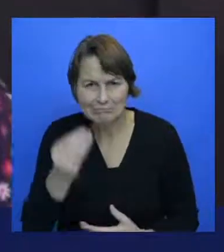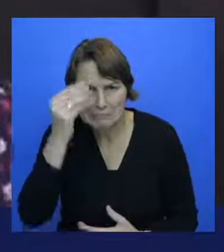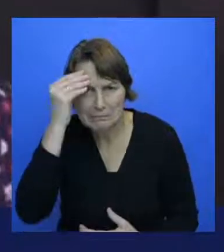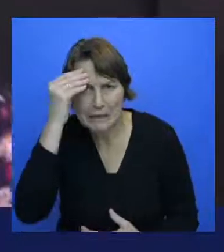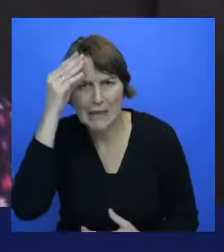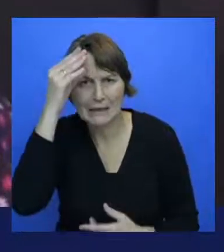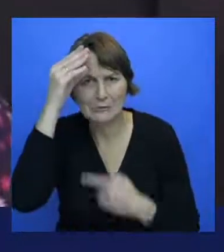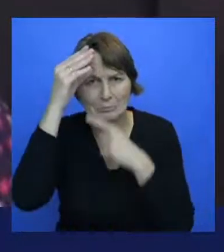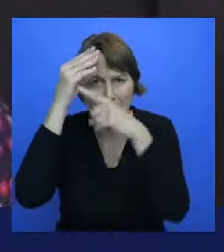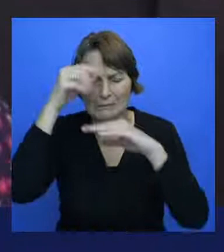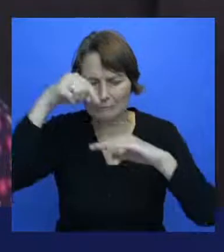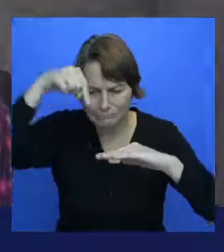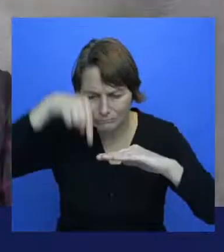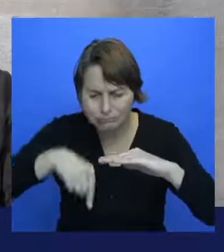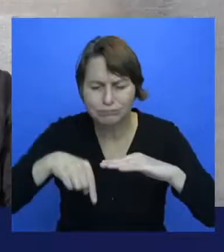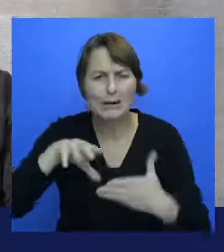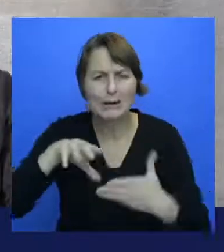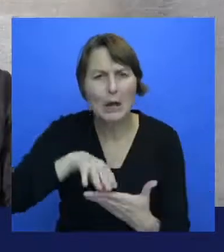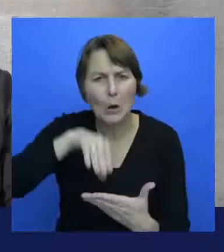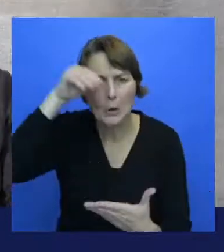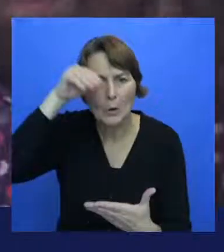the answer is close enough?